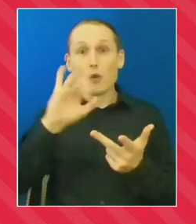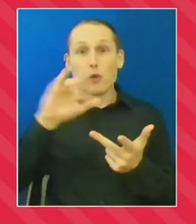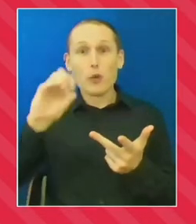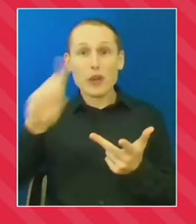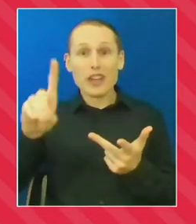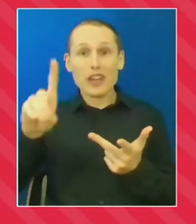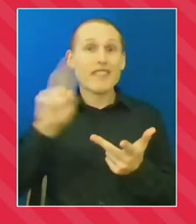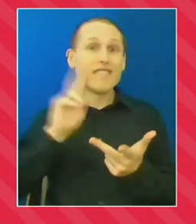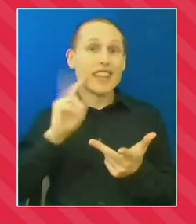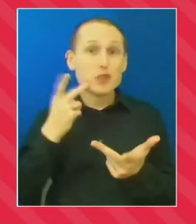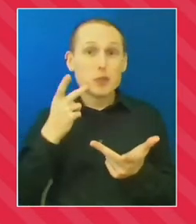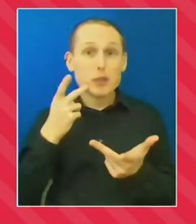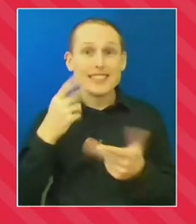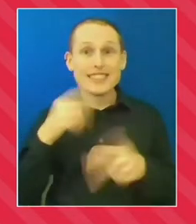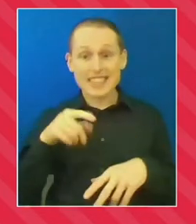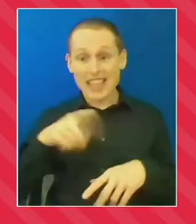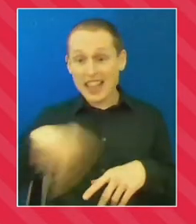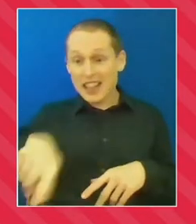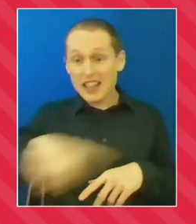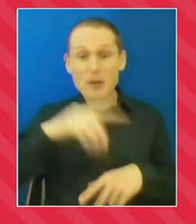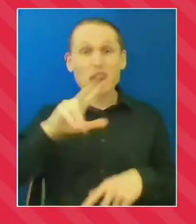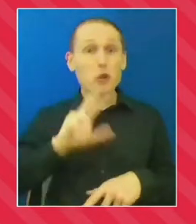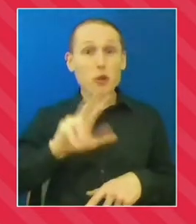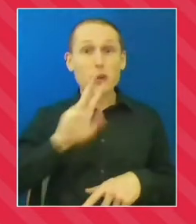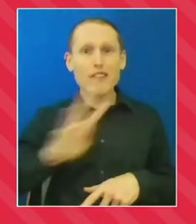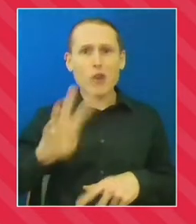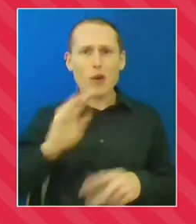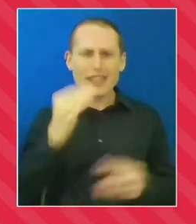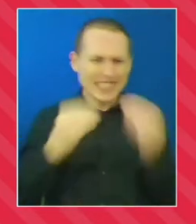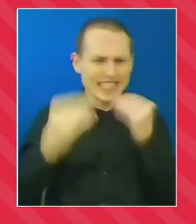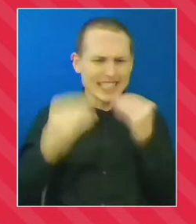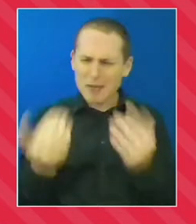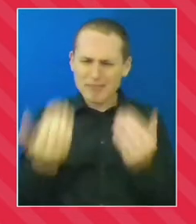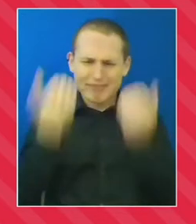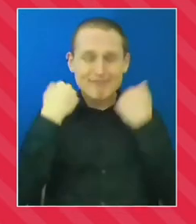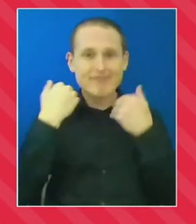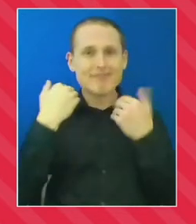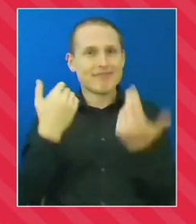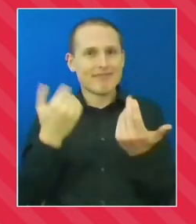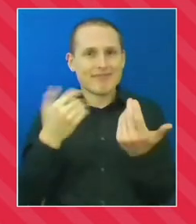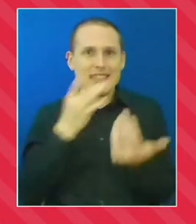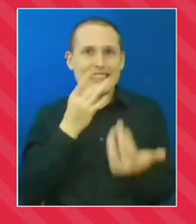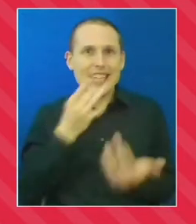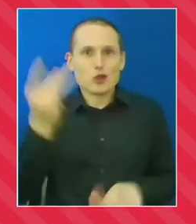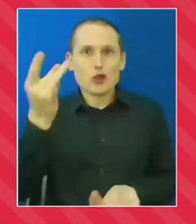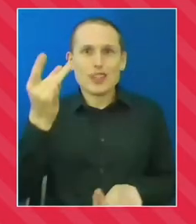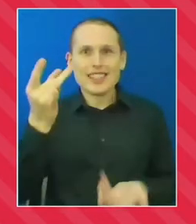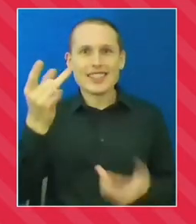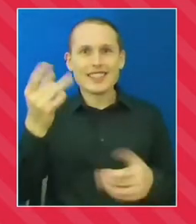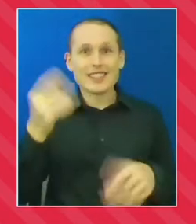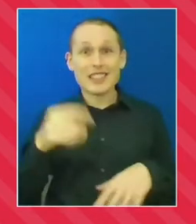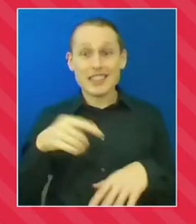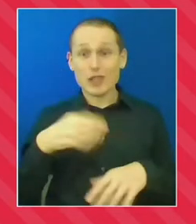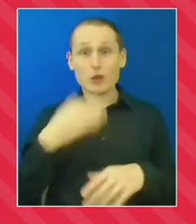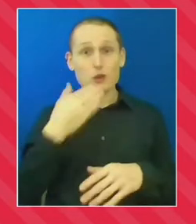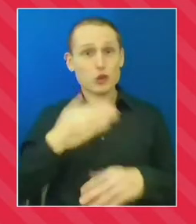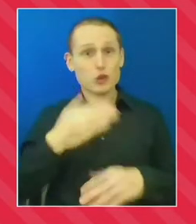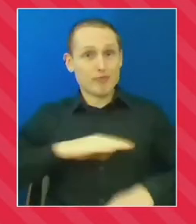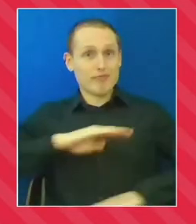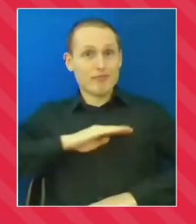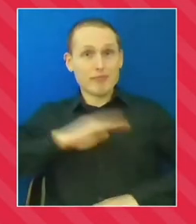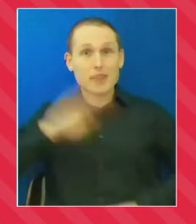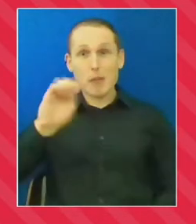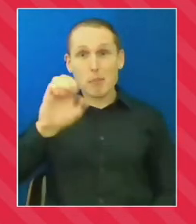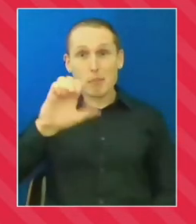toddlers ate that food because it was what they knew and it tasted good and it was a meal. So we